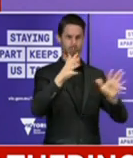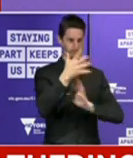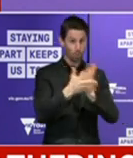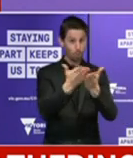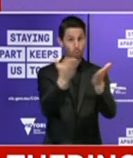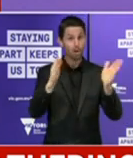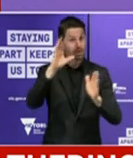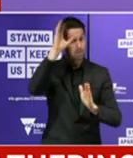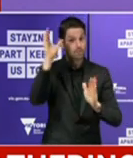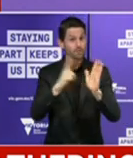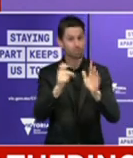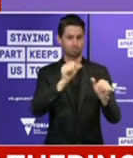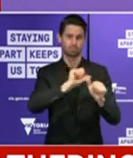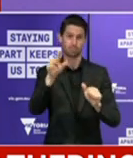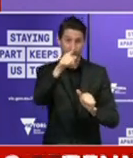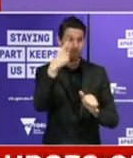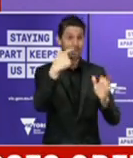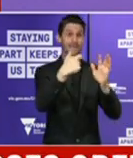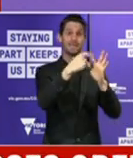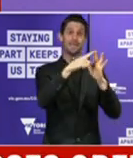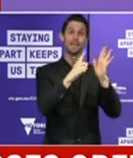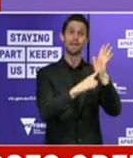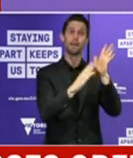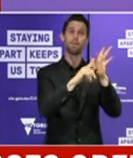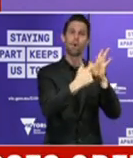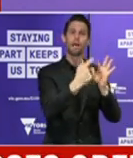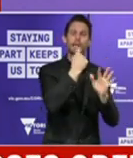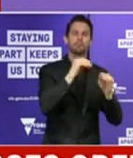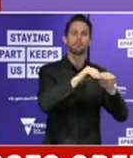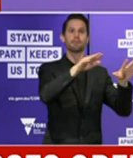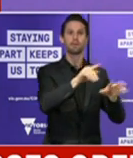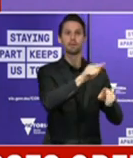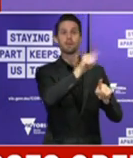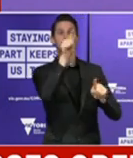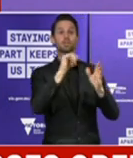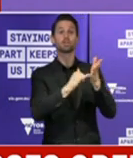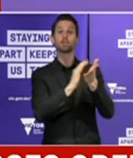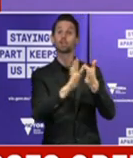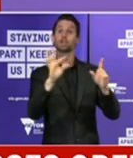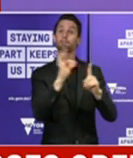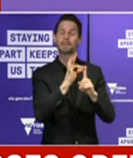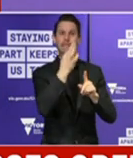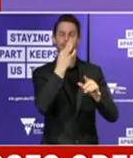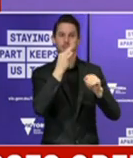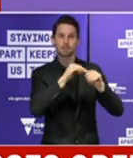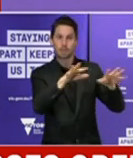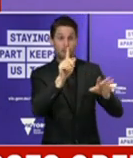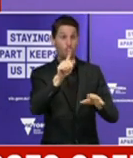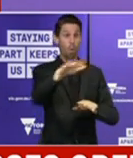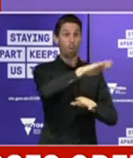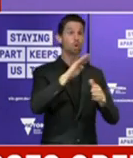And if you look at Kilmore, you look at Shepparton, the numbers of people who've come out and queued, some of them for hours, to get